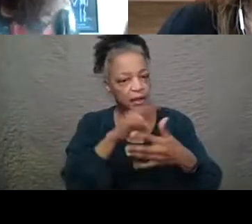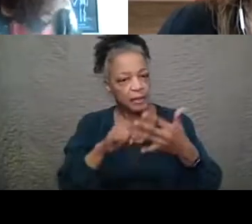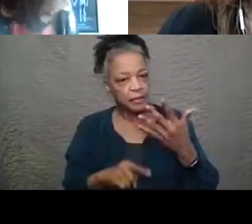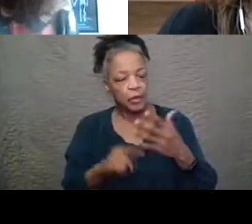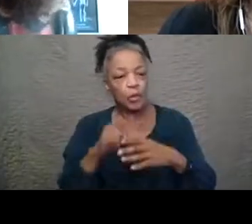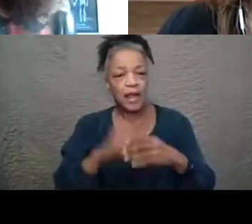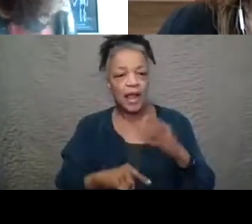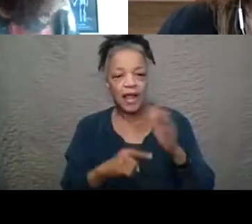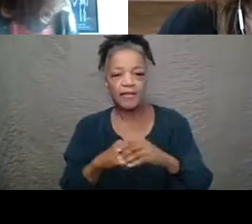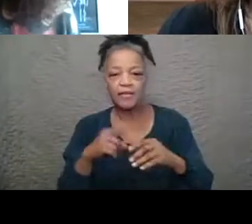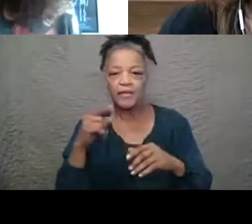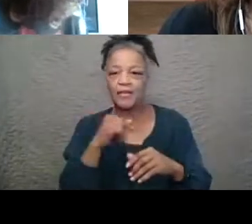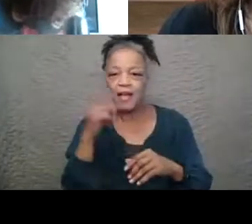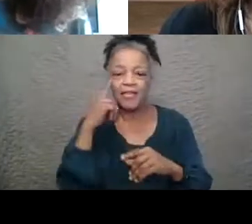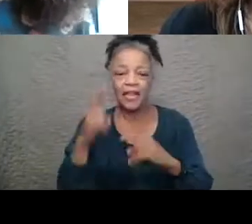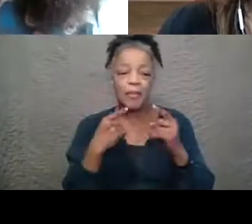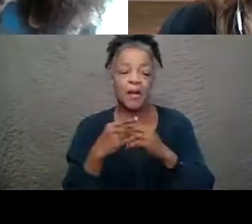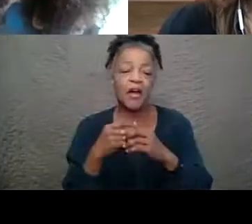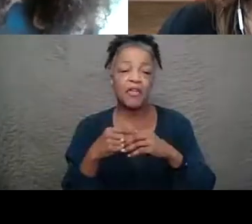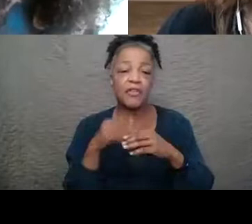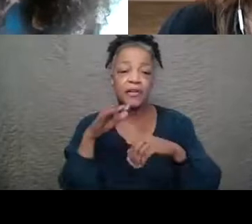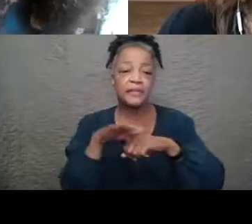beyond the precious little edifices